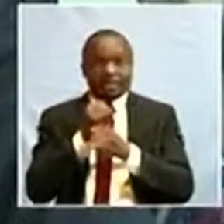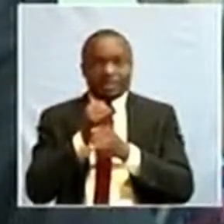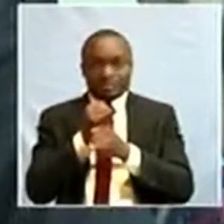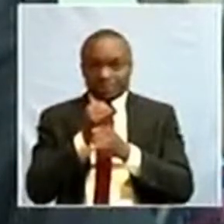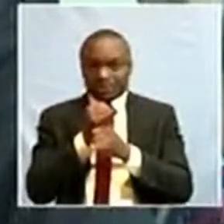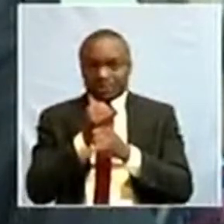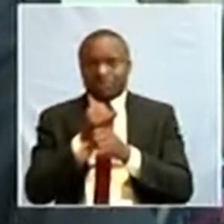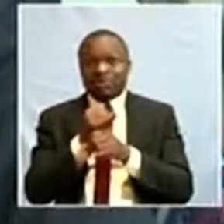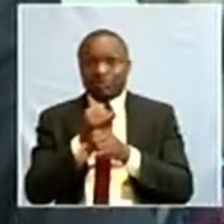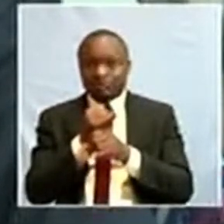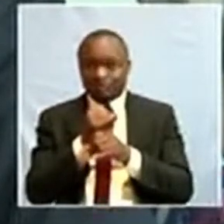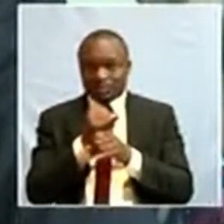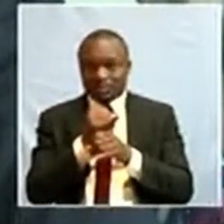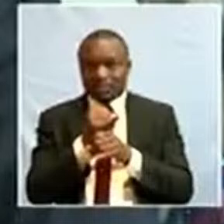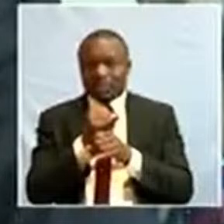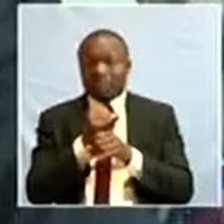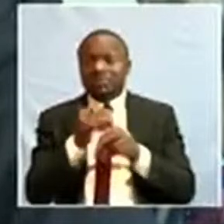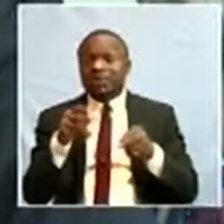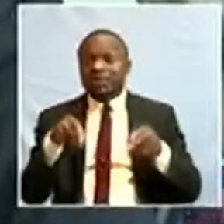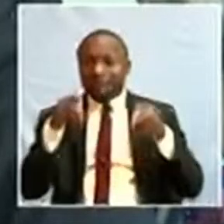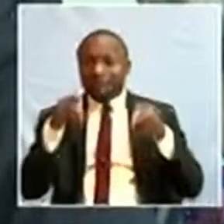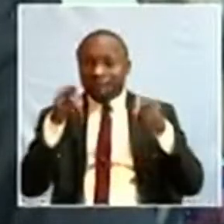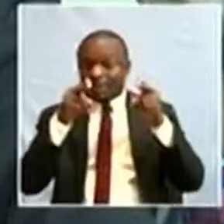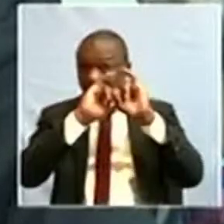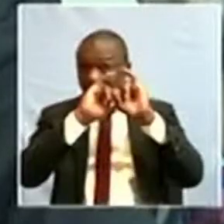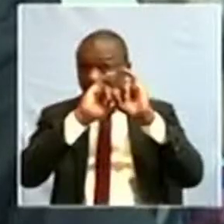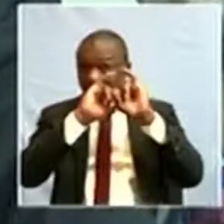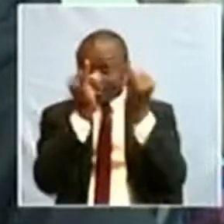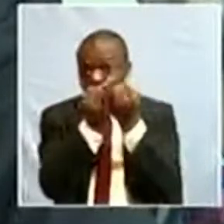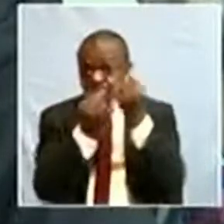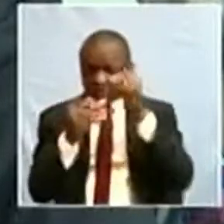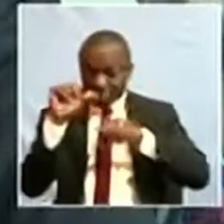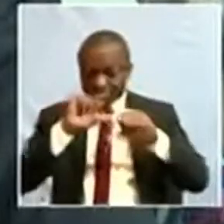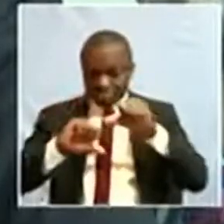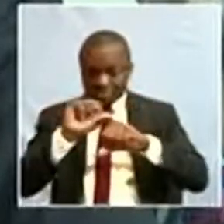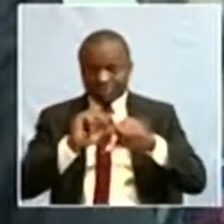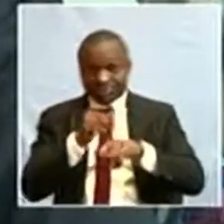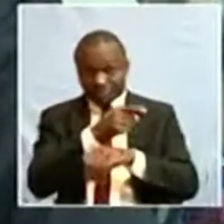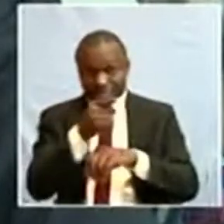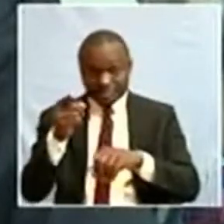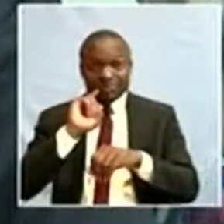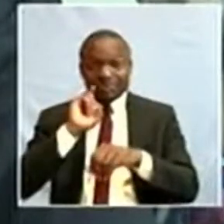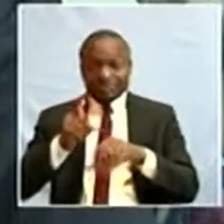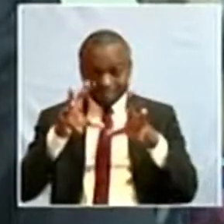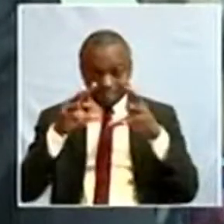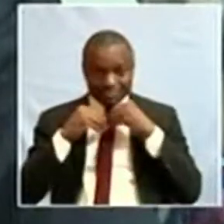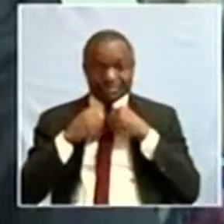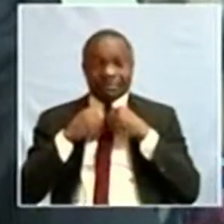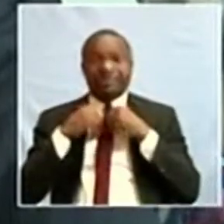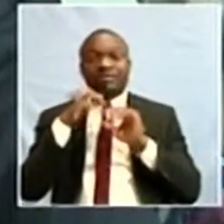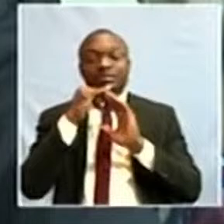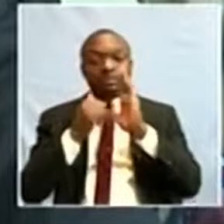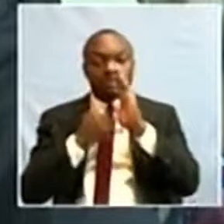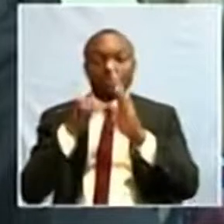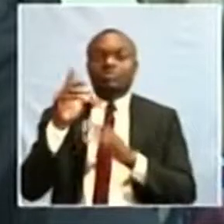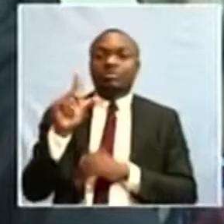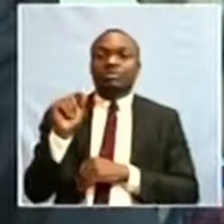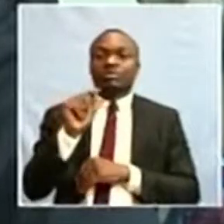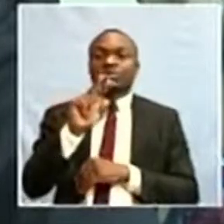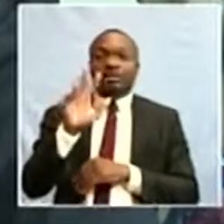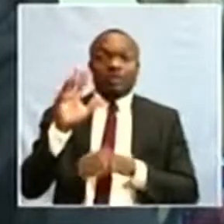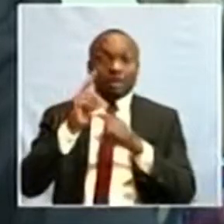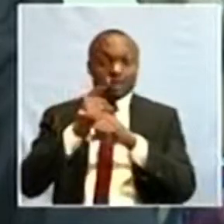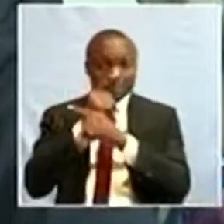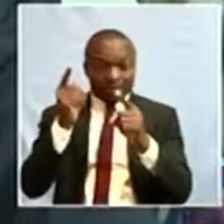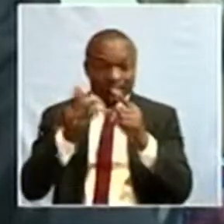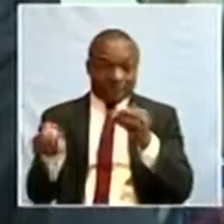been revised. So there are certain changes which we need to adopt as we go into January 2025. Okay. Yeah, but just to add on